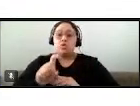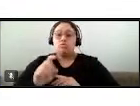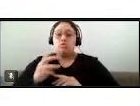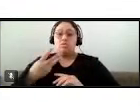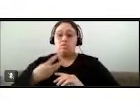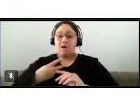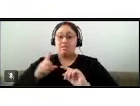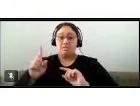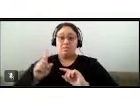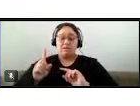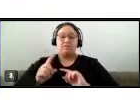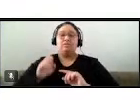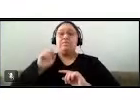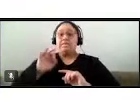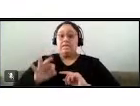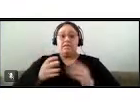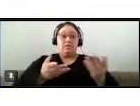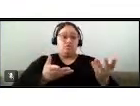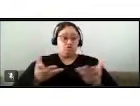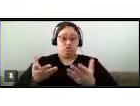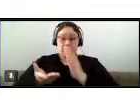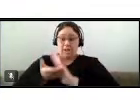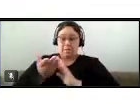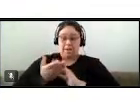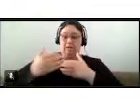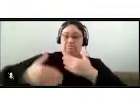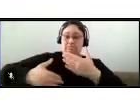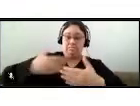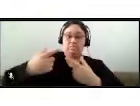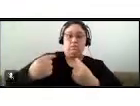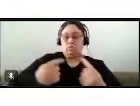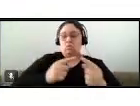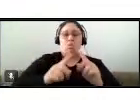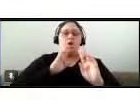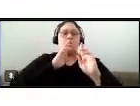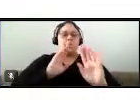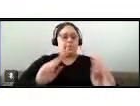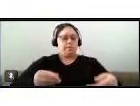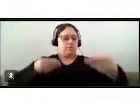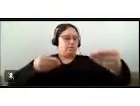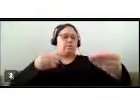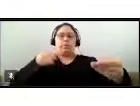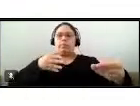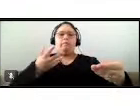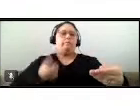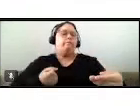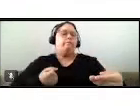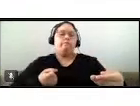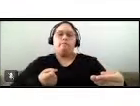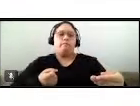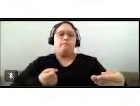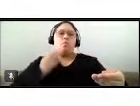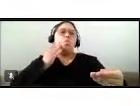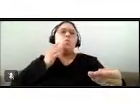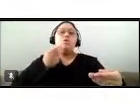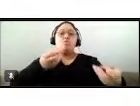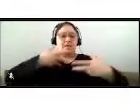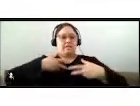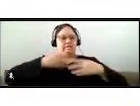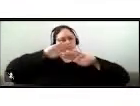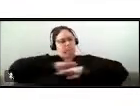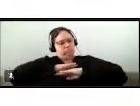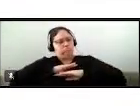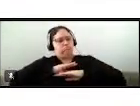that now, if that is the case, because we don't have that report in front of us, when will be the